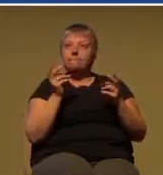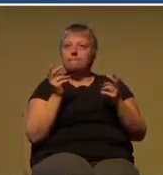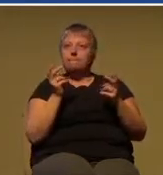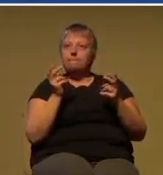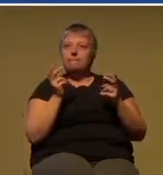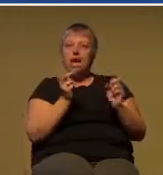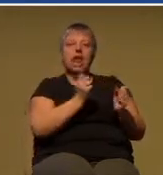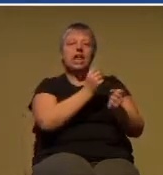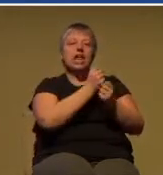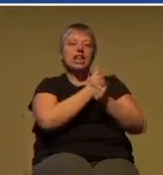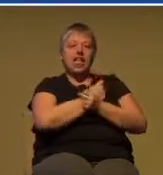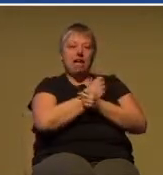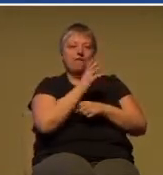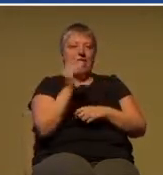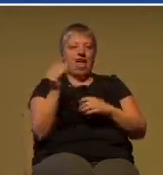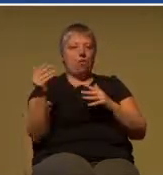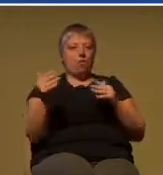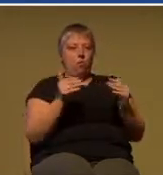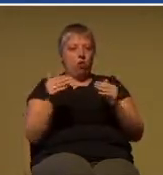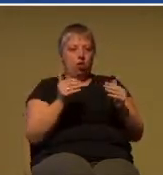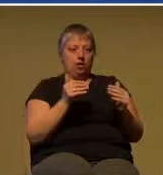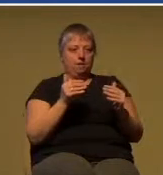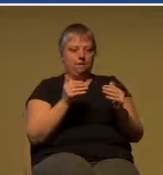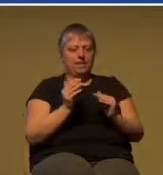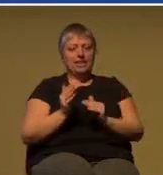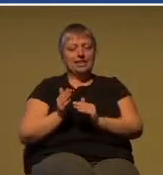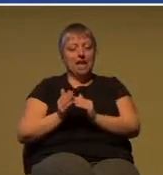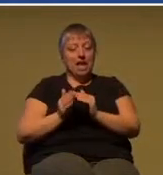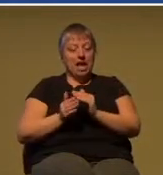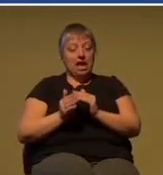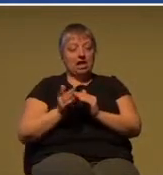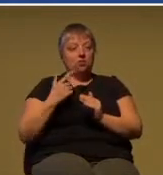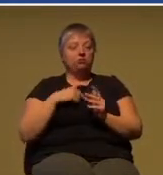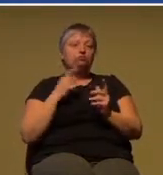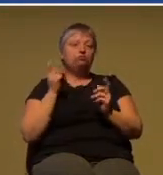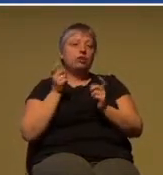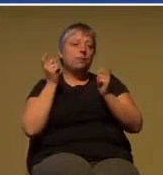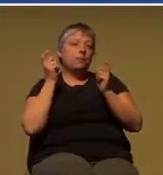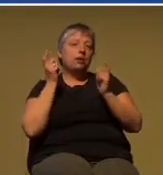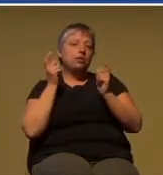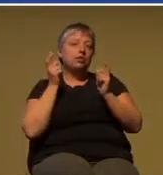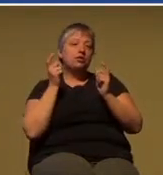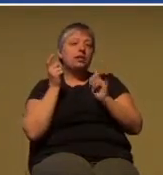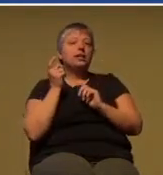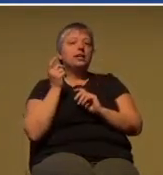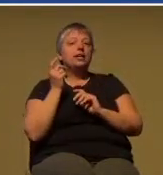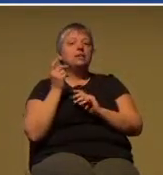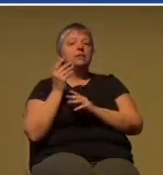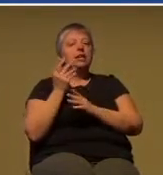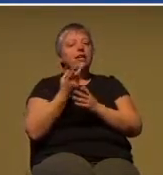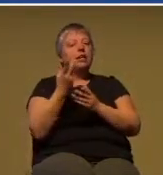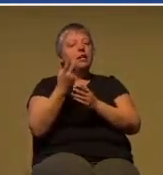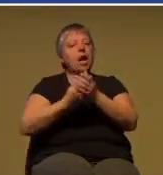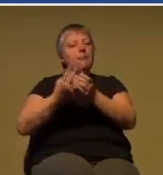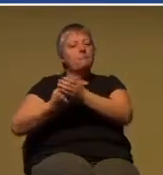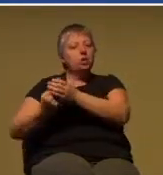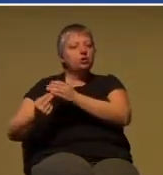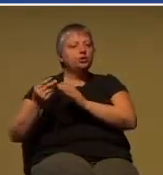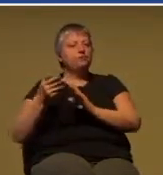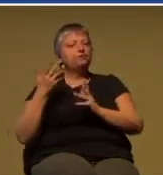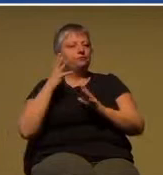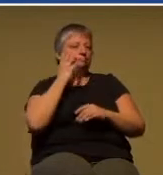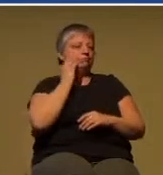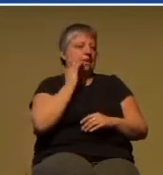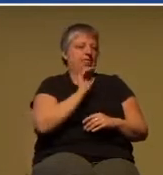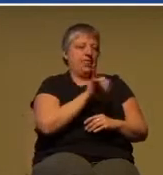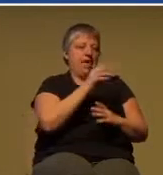Love and War. At the end of that, we had a little celebration for the couples that had been through that course, and we wanted to show them something funny on